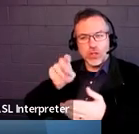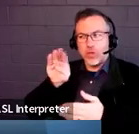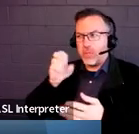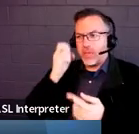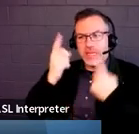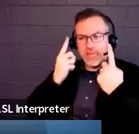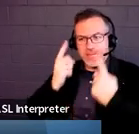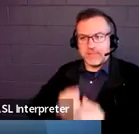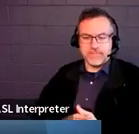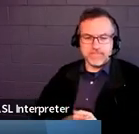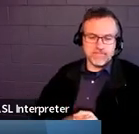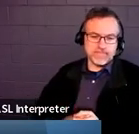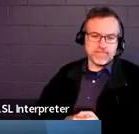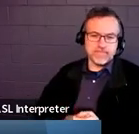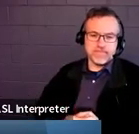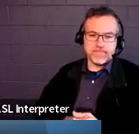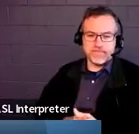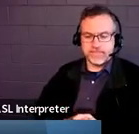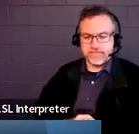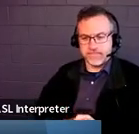So,